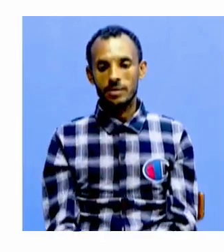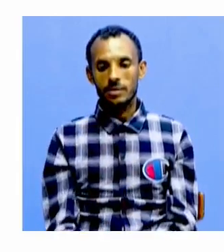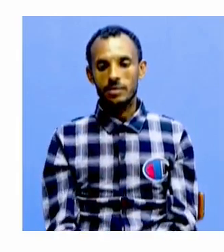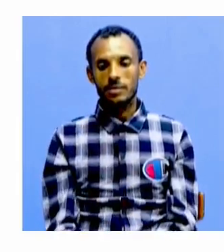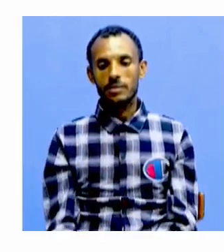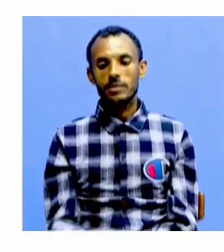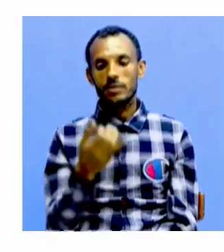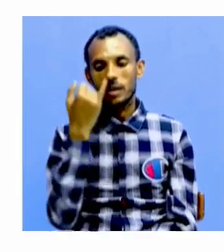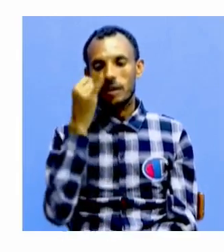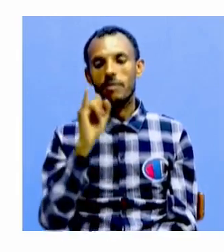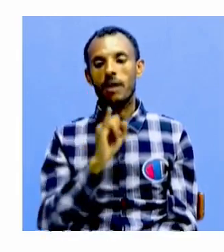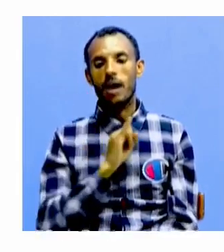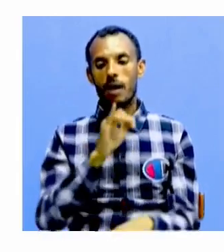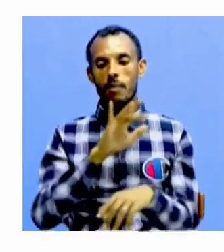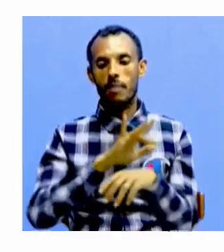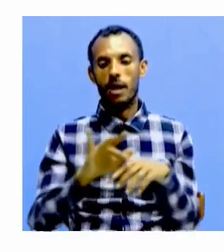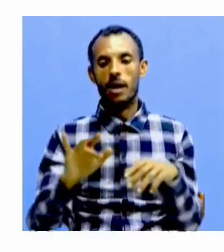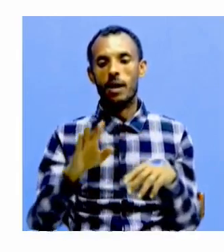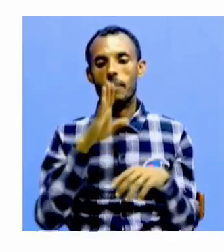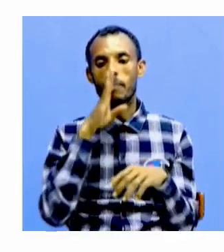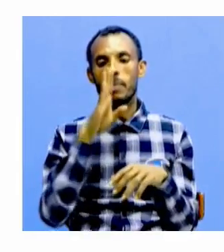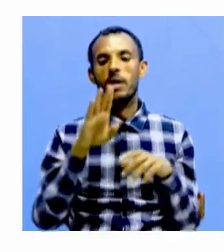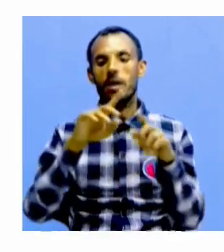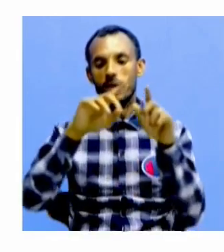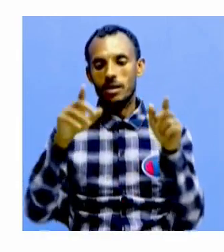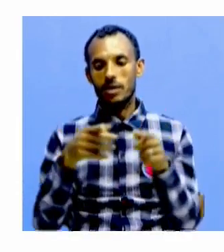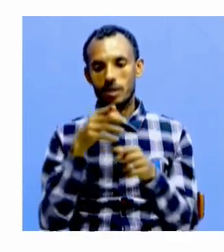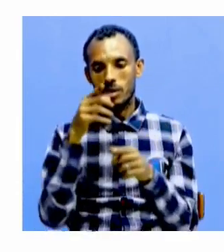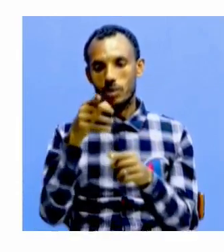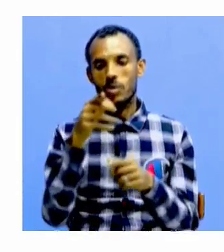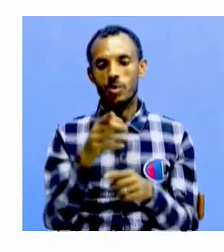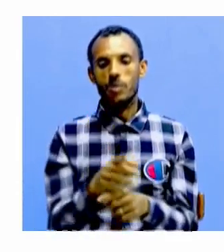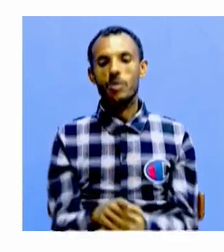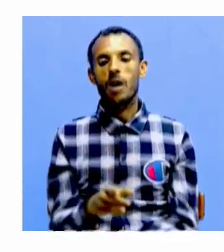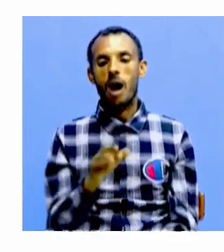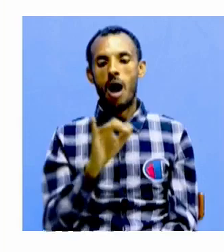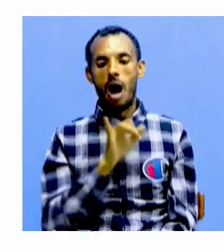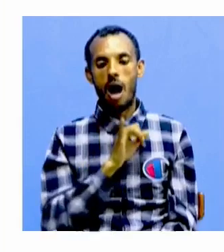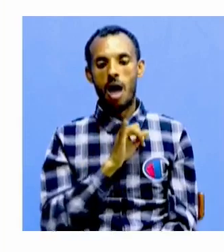If I blank you, then I